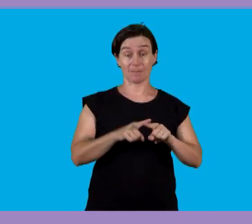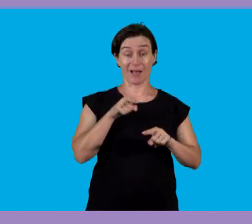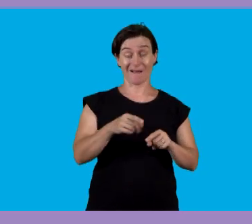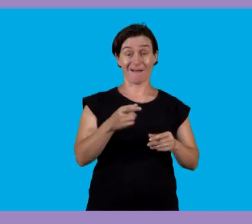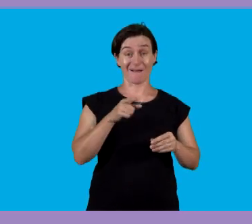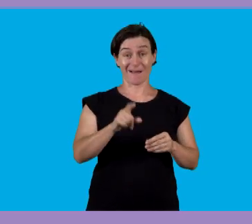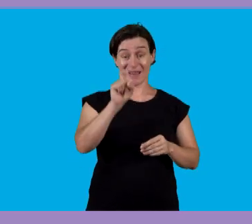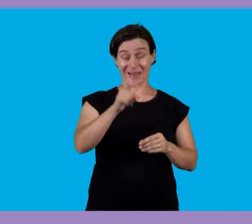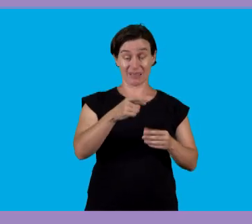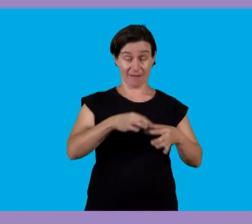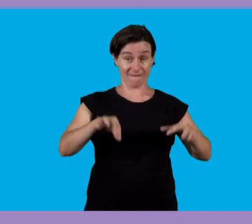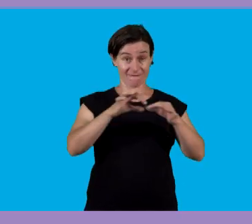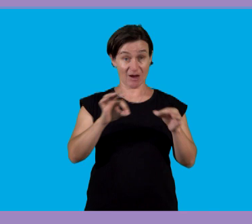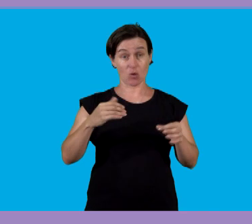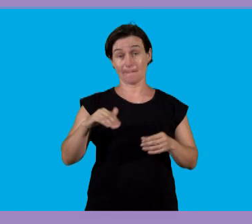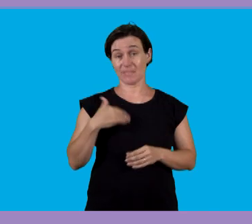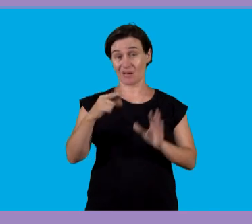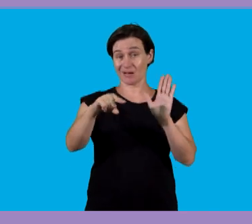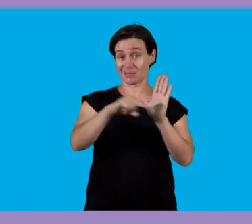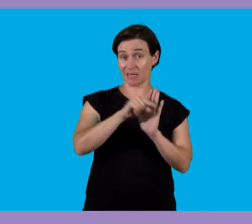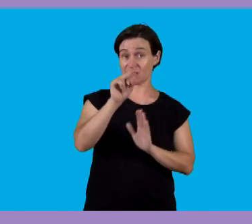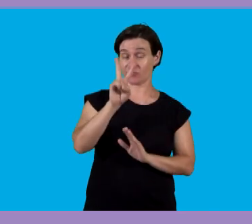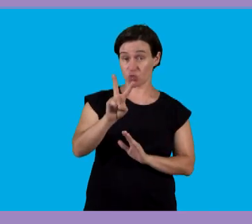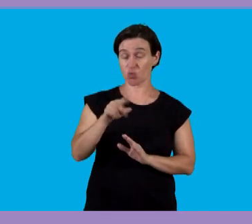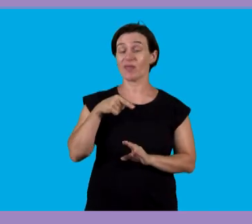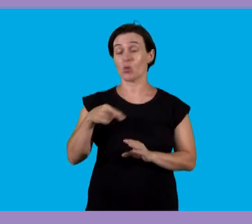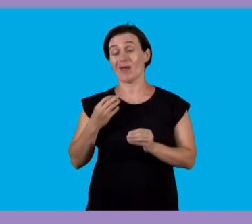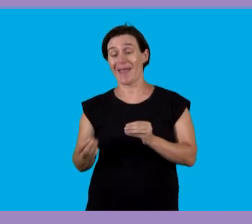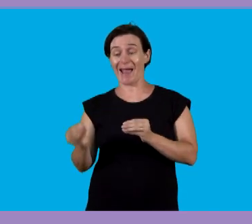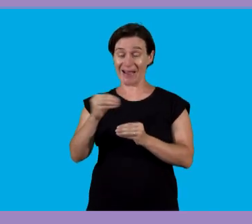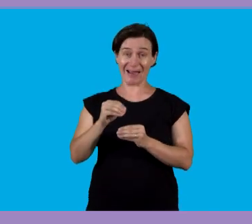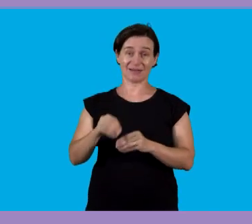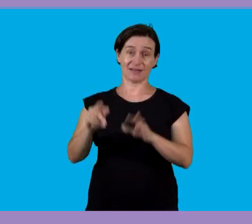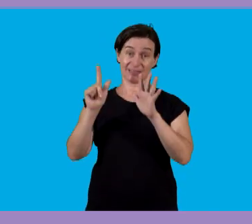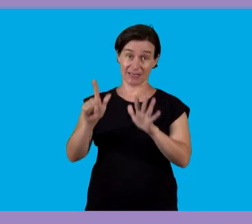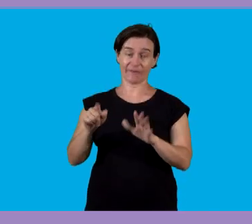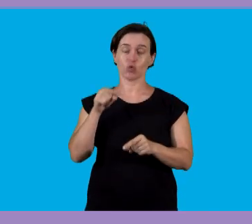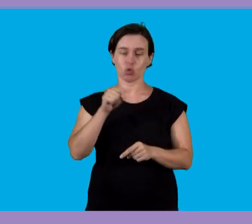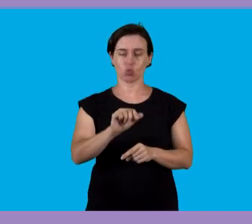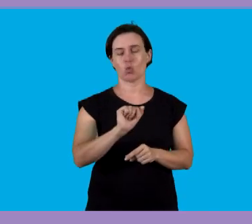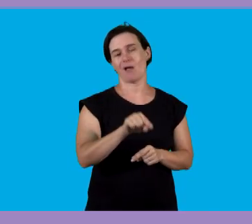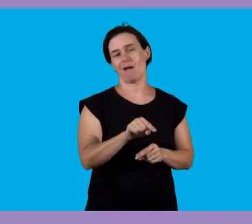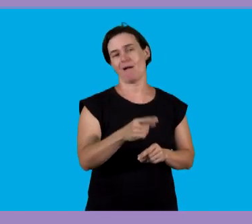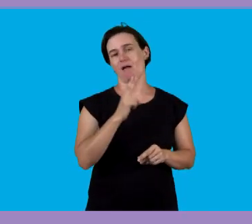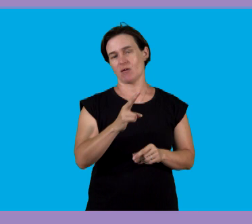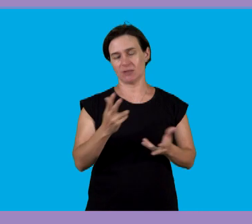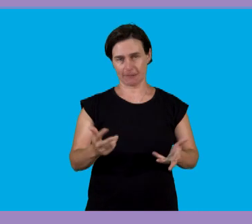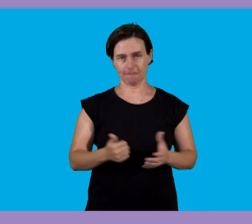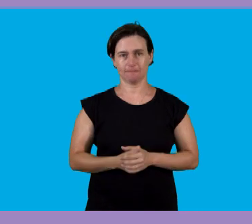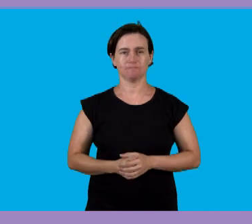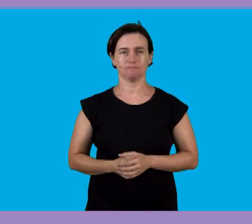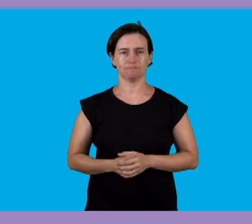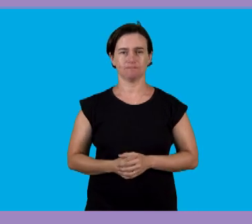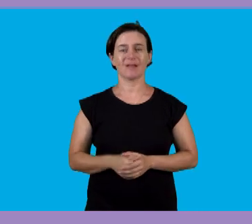input value by this negative 2, and then we are going to add 7 to